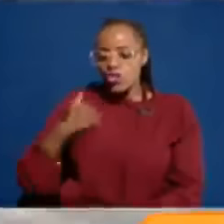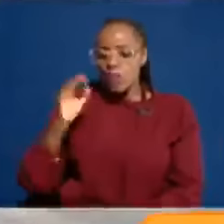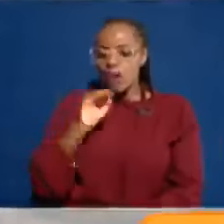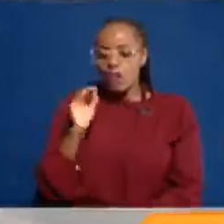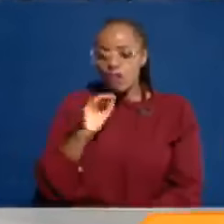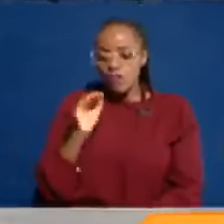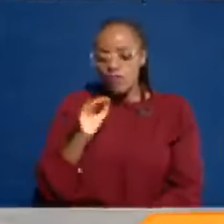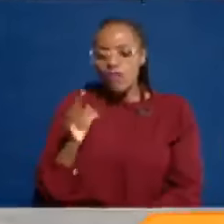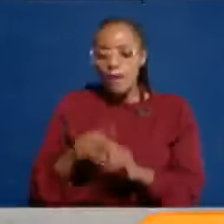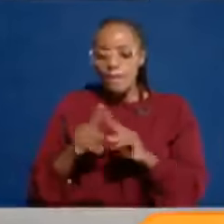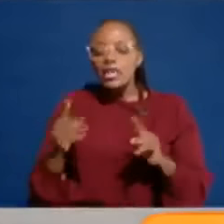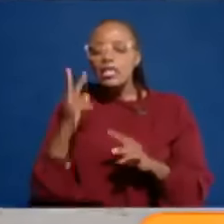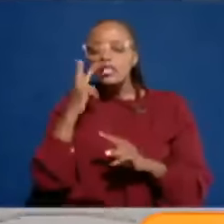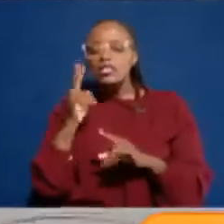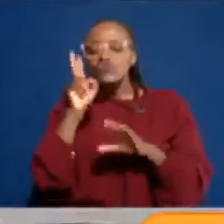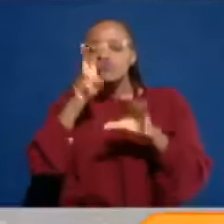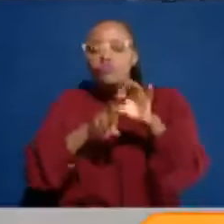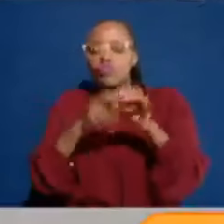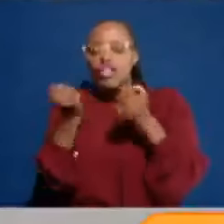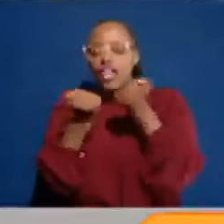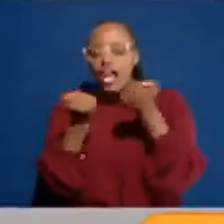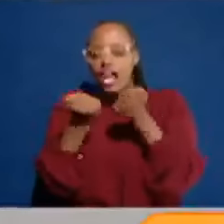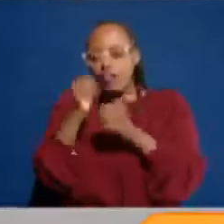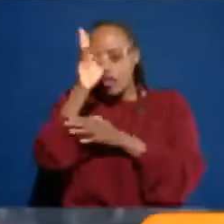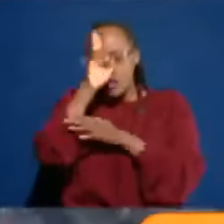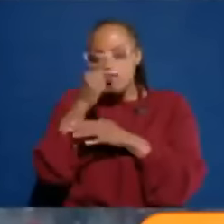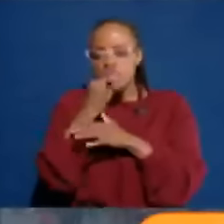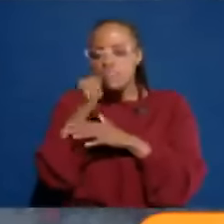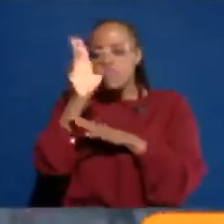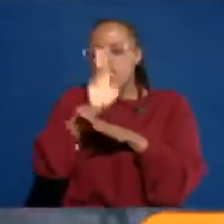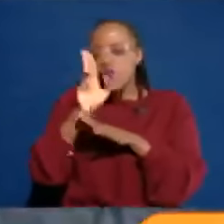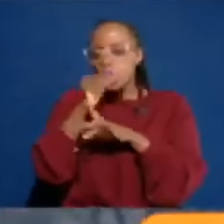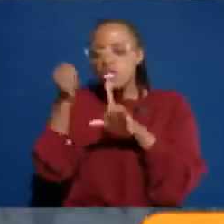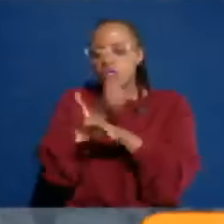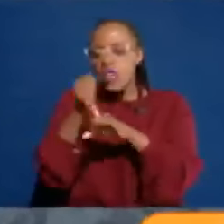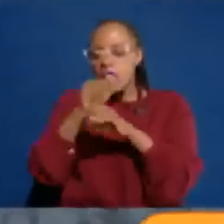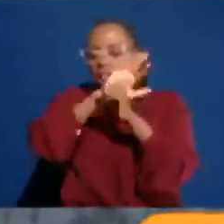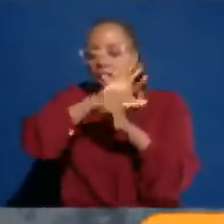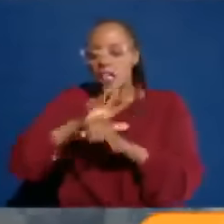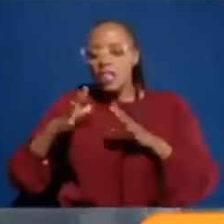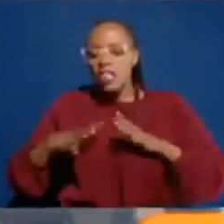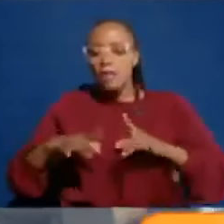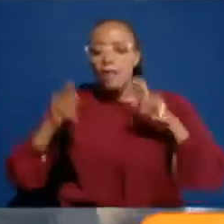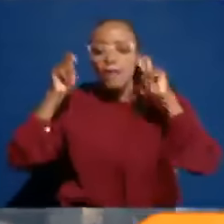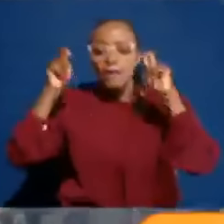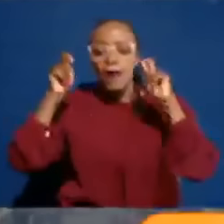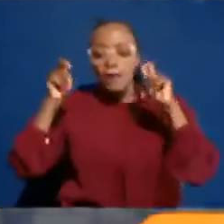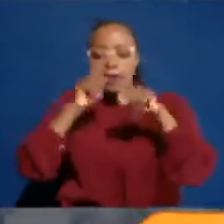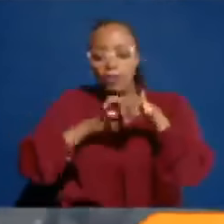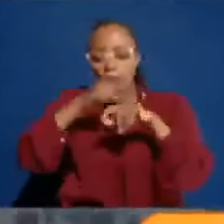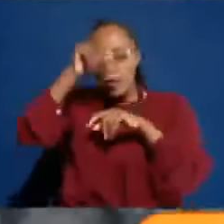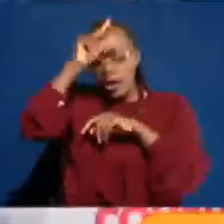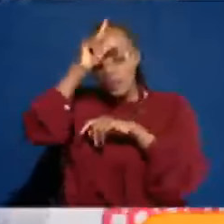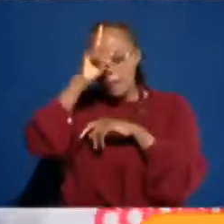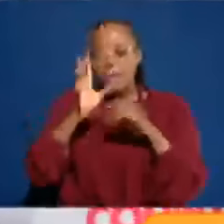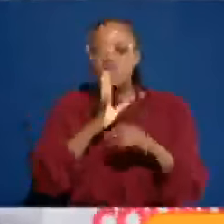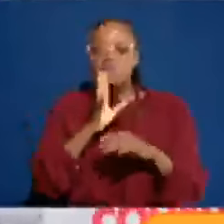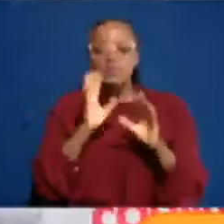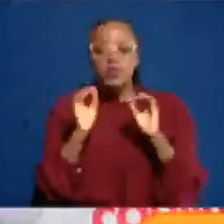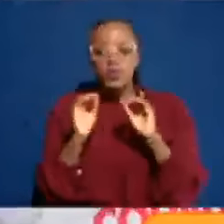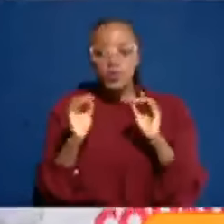but are seen riding police vehicles, accusing them of using excessive force to oppress the protesters while the government remains silent.